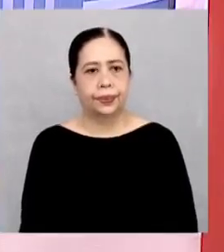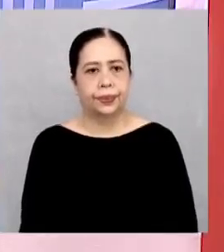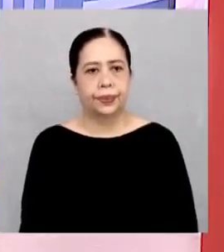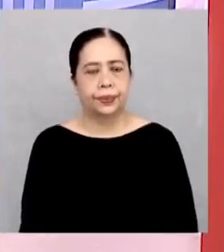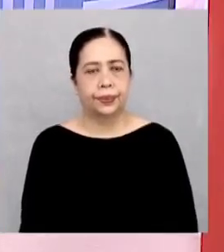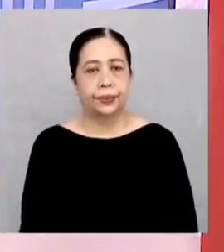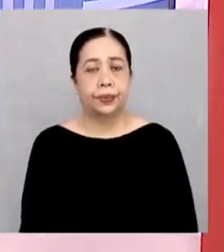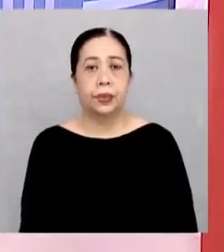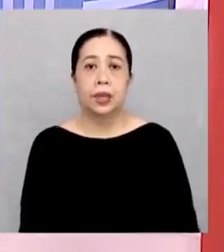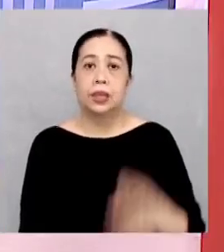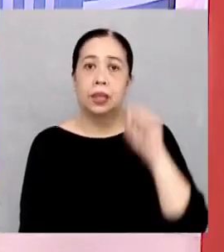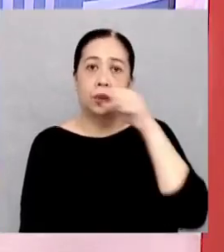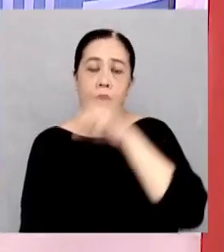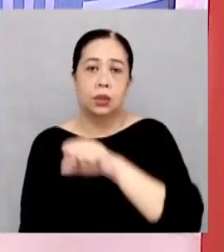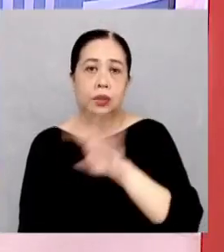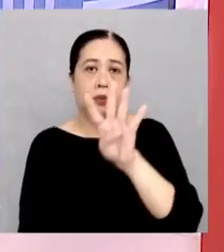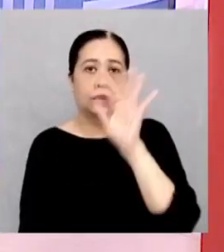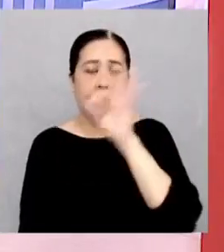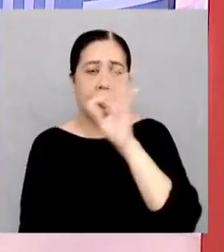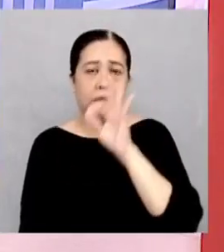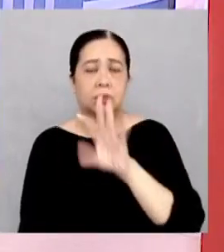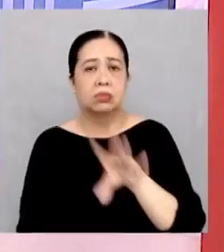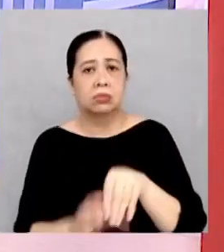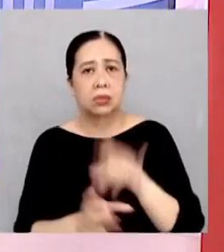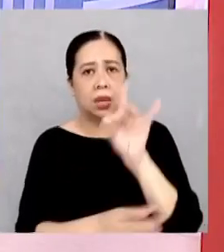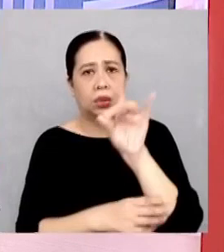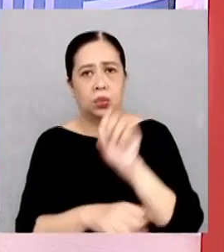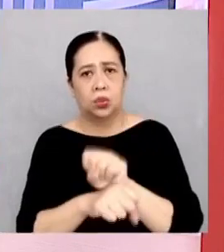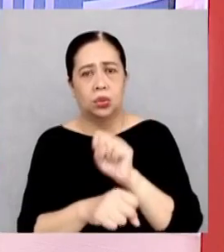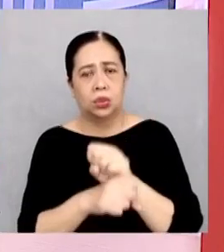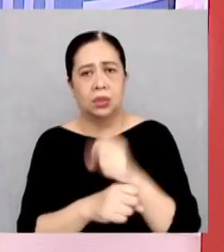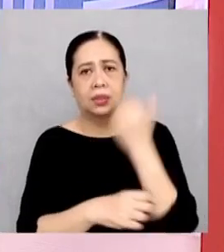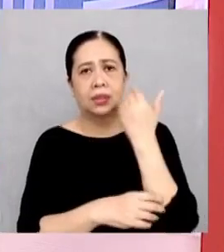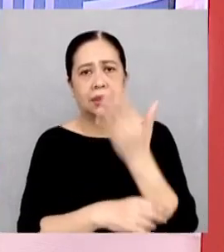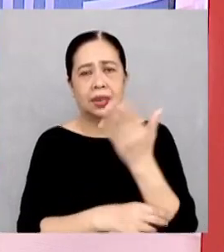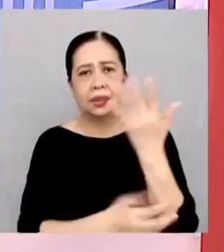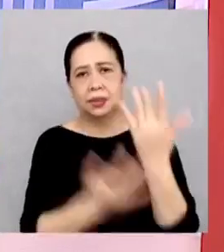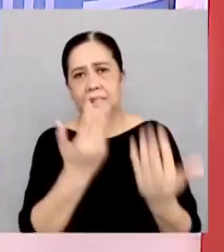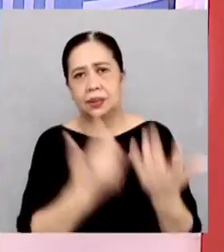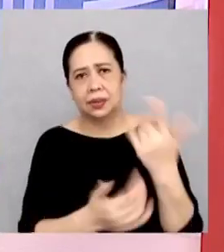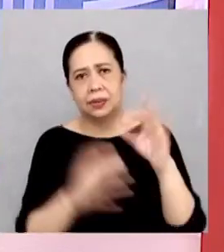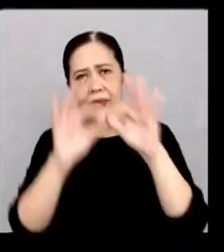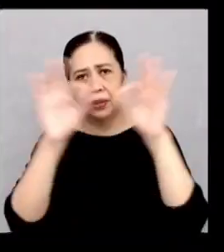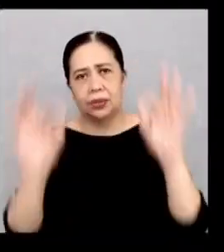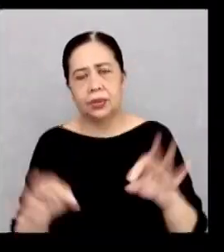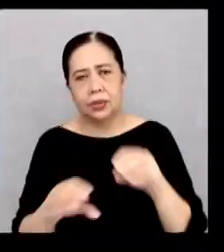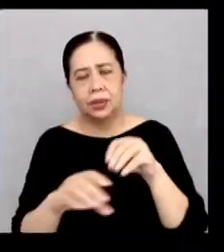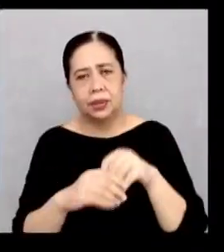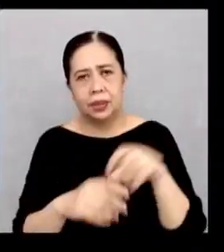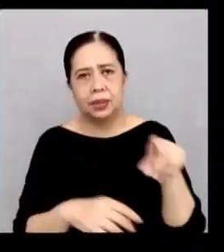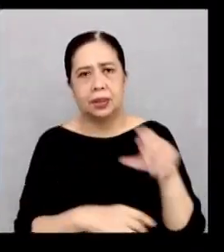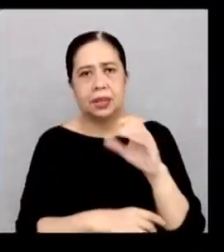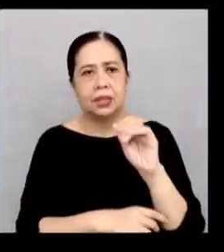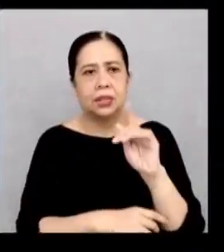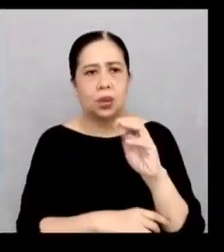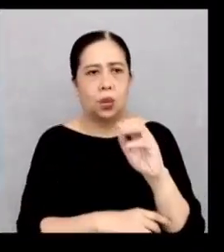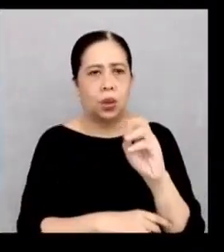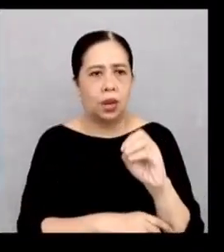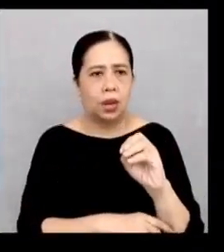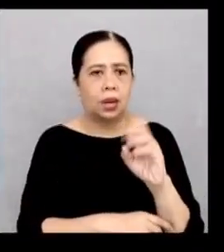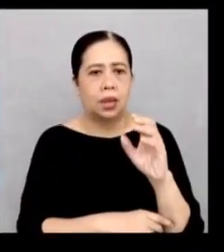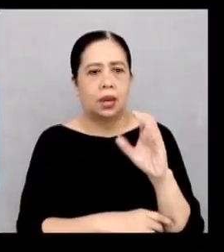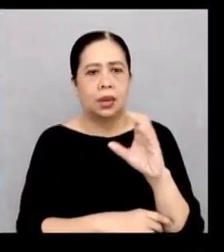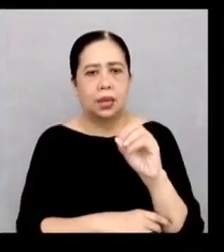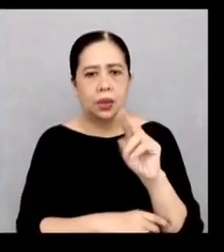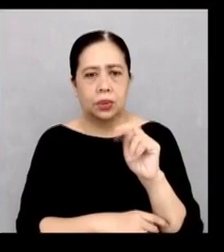Over in Taiwan, four Filipinos were among eight workers killed in a blaze that hit a factory in Changhua County. The chairman of the Manila